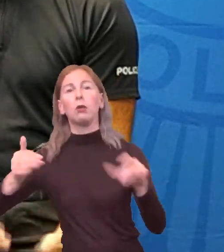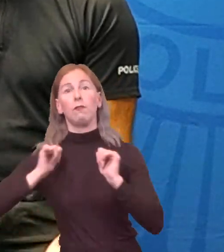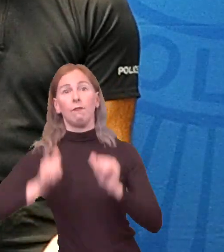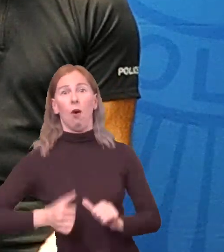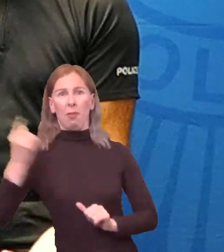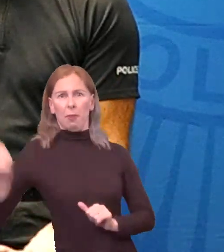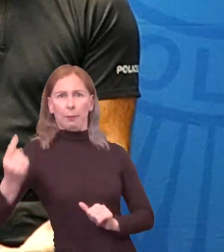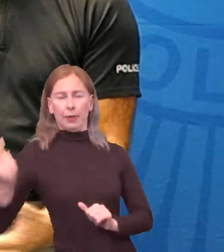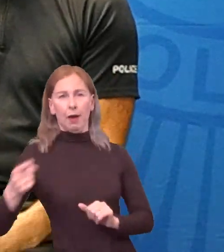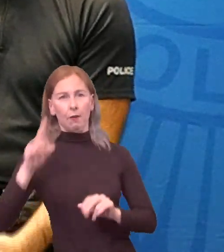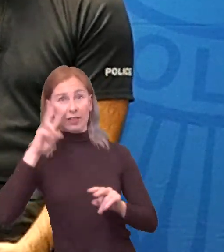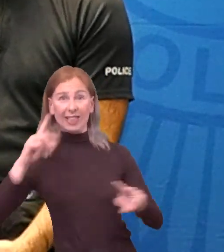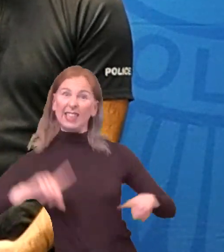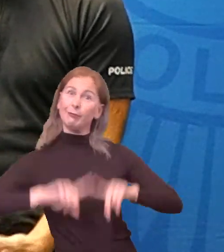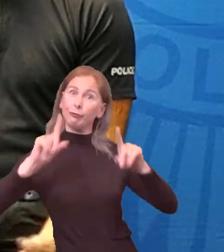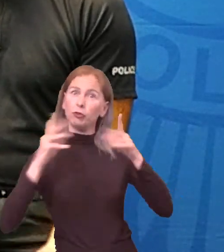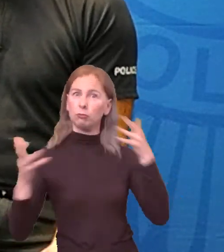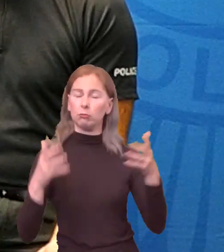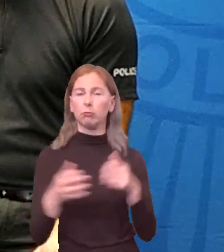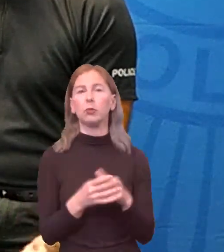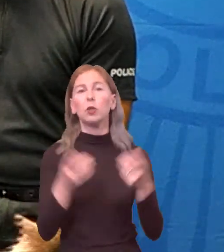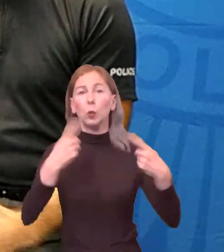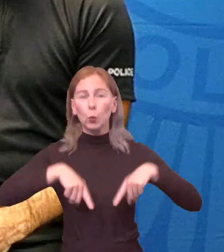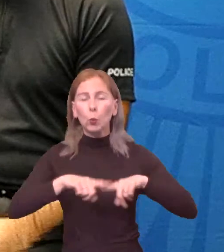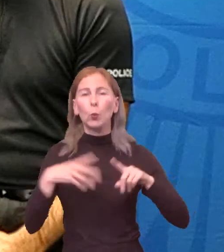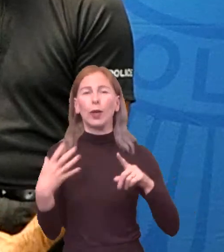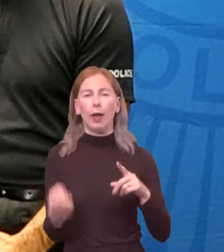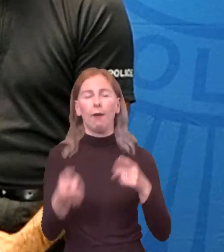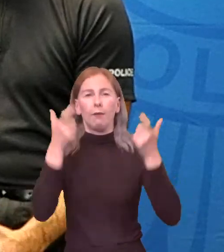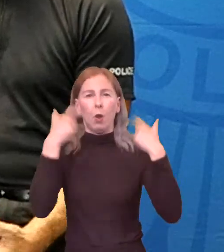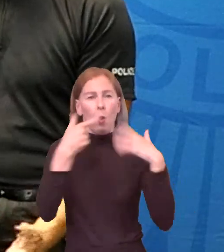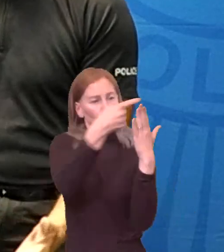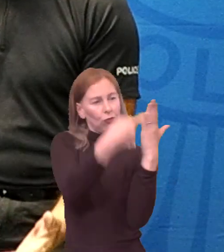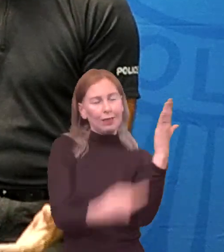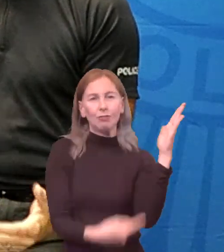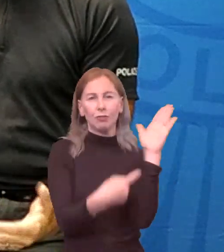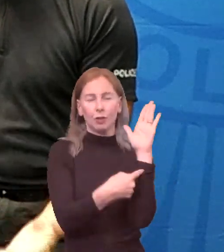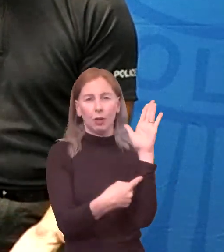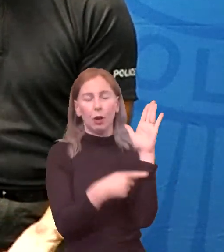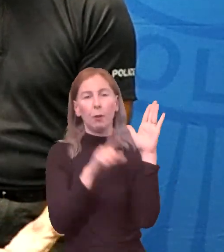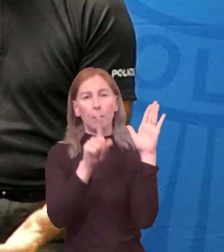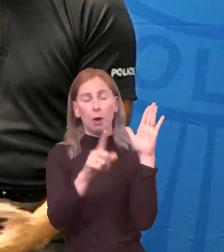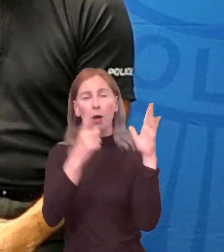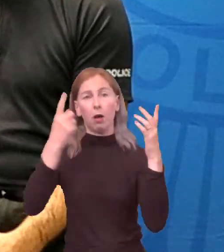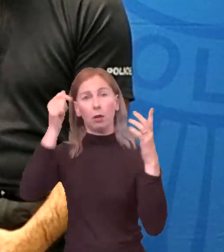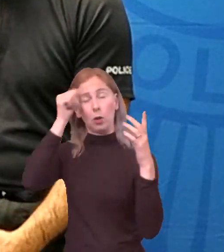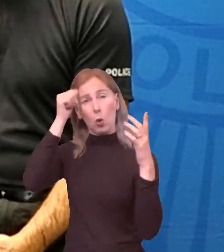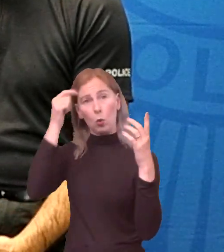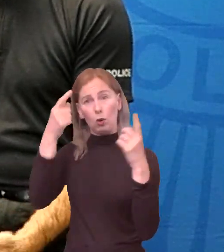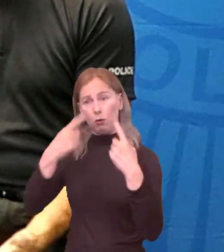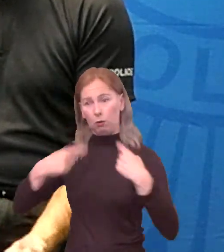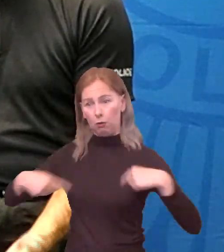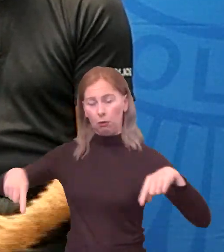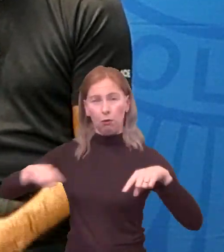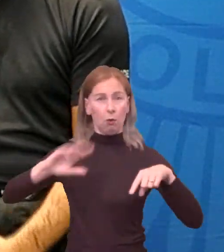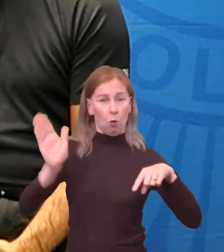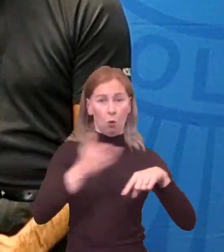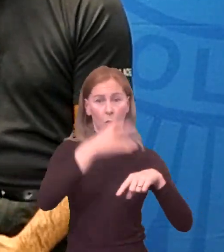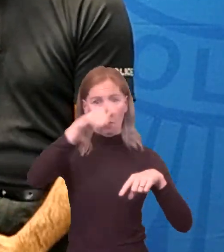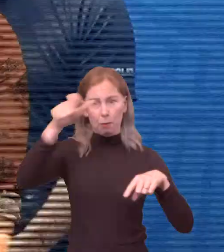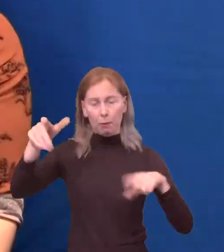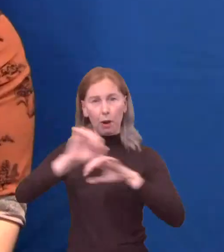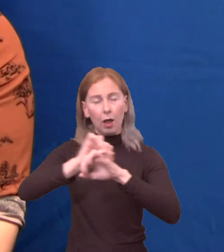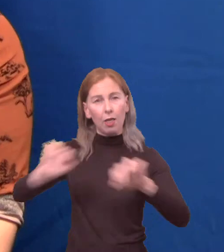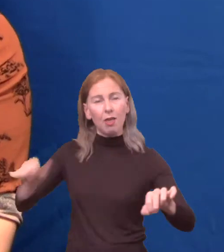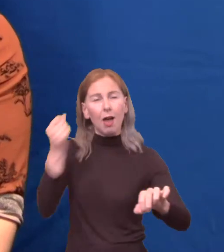have a criteria, but we understand that everybody's perception of crime is different. That's